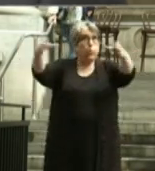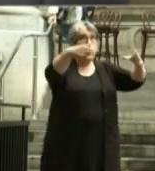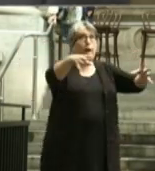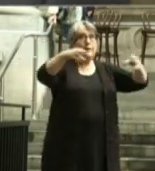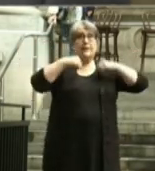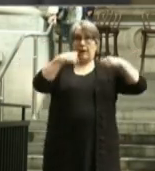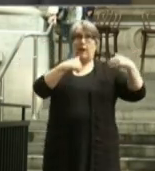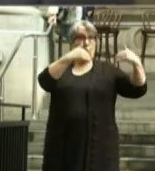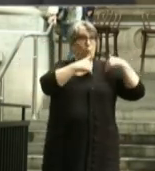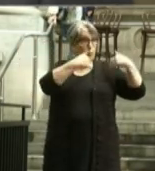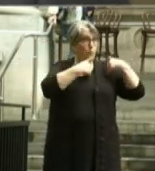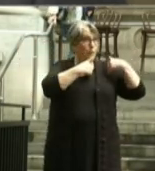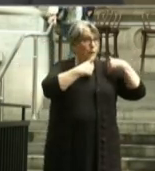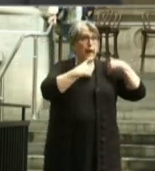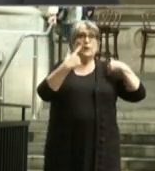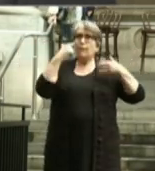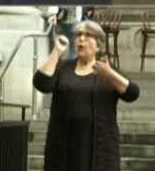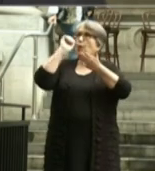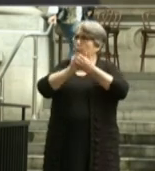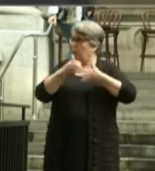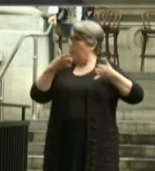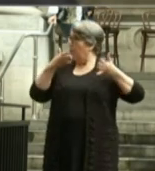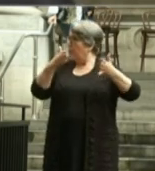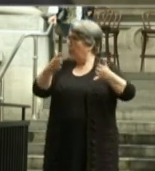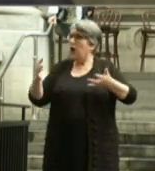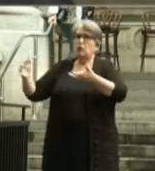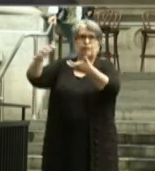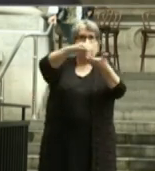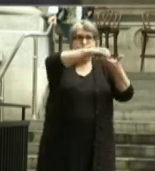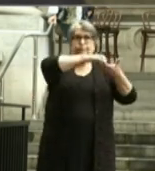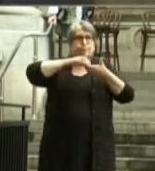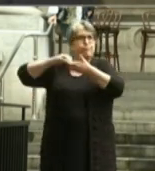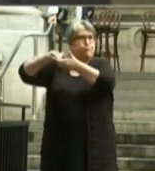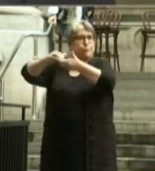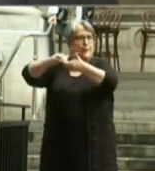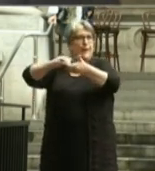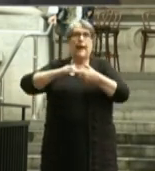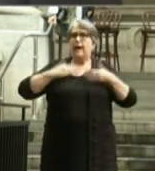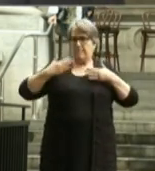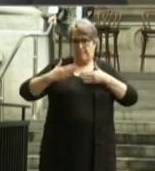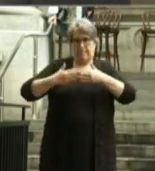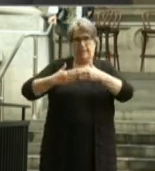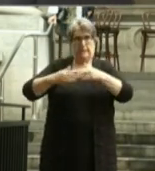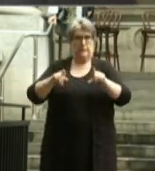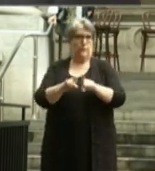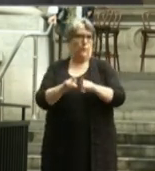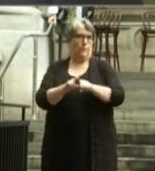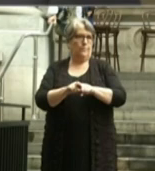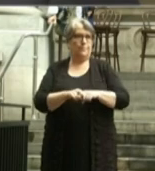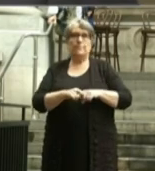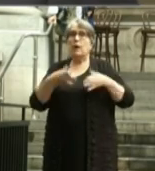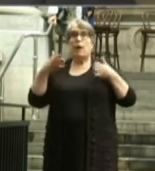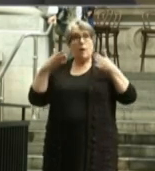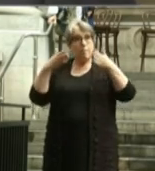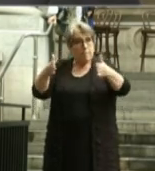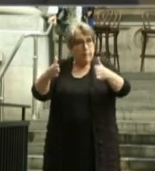accept our responsibility to find a path of reconciliation and remediation. A